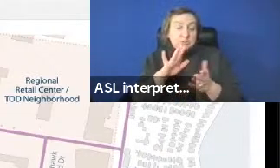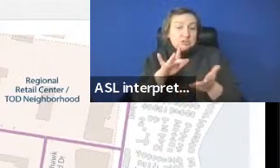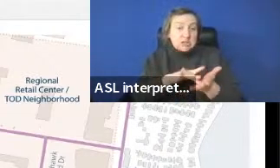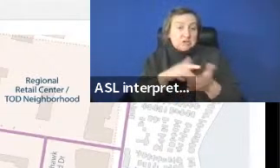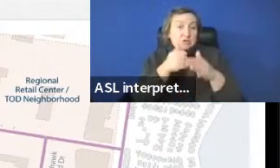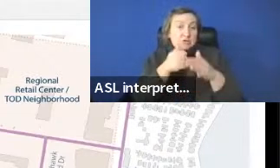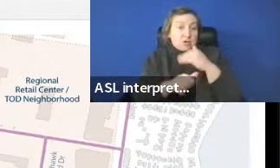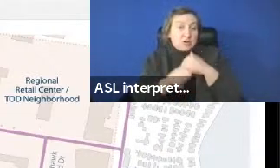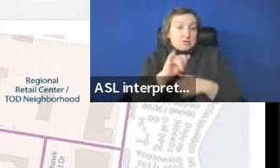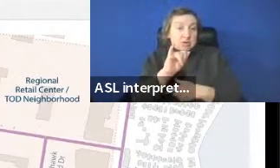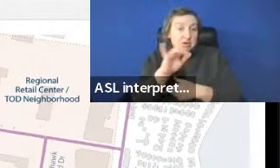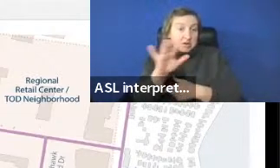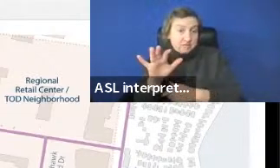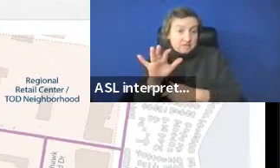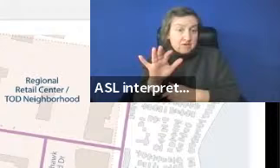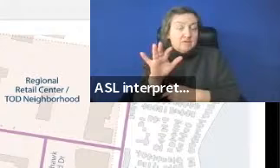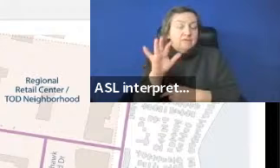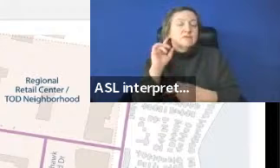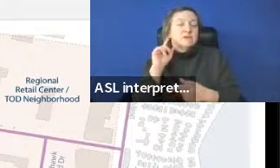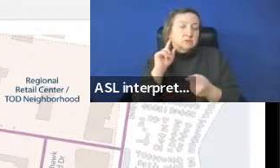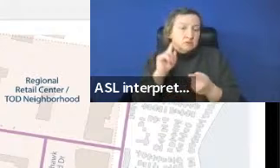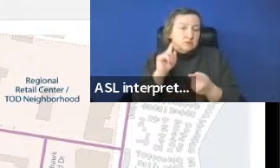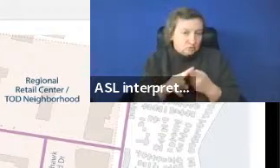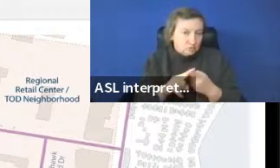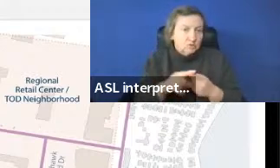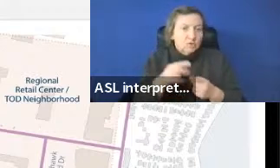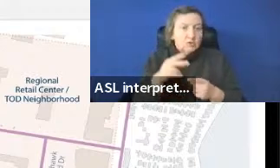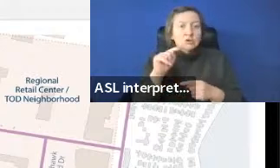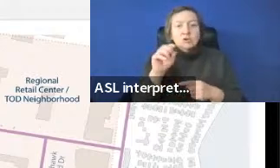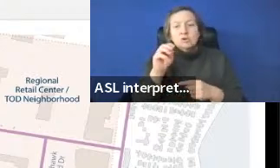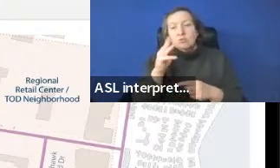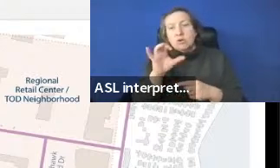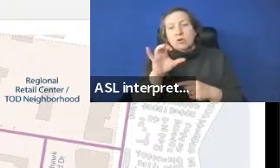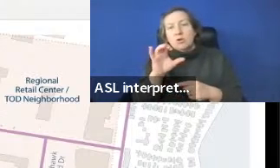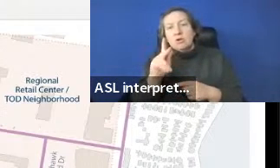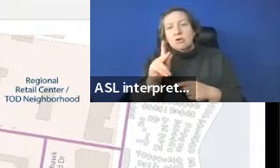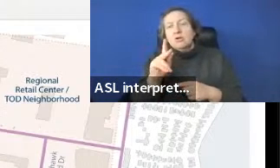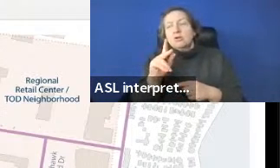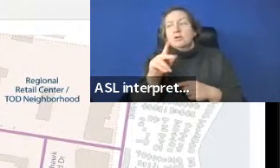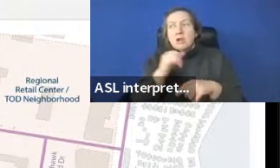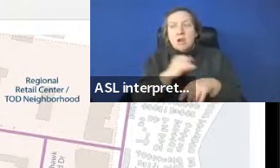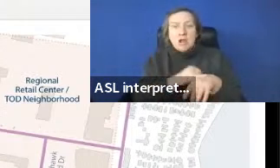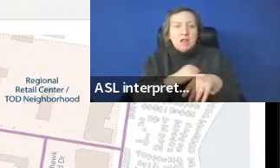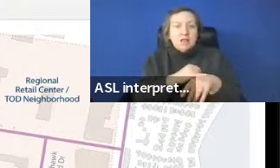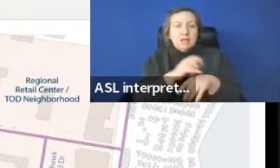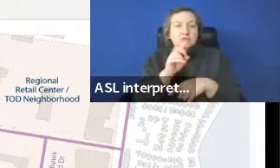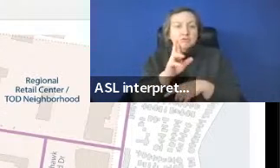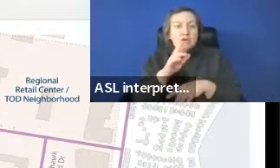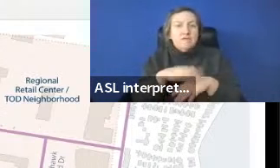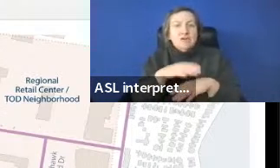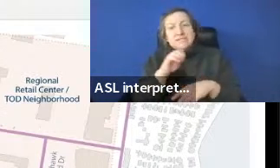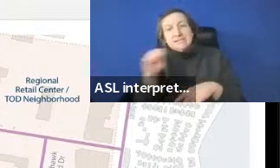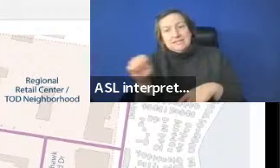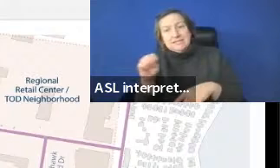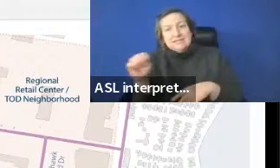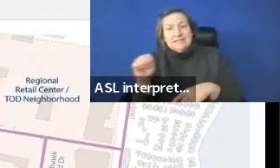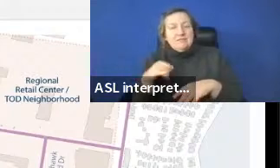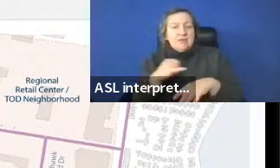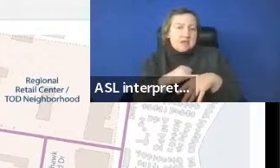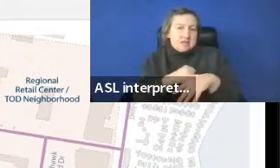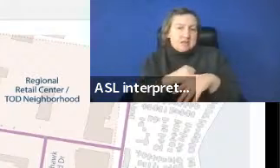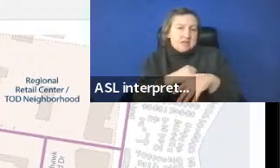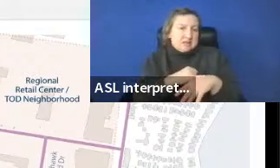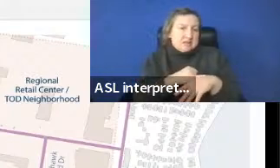I-5 to Tomahawk Island Drive on the east side of the island. And so that's what that,